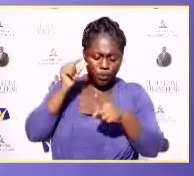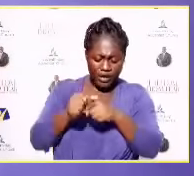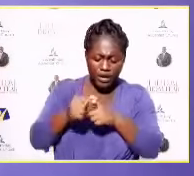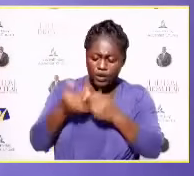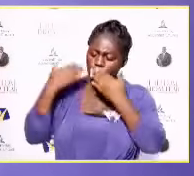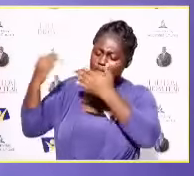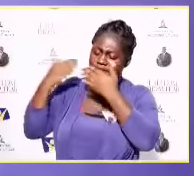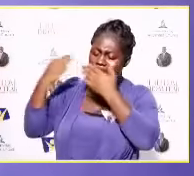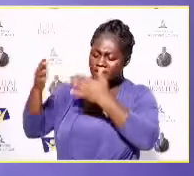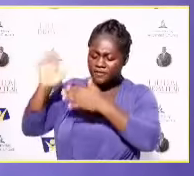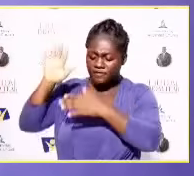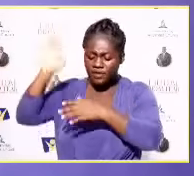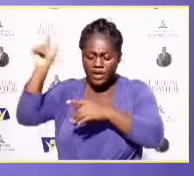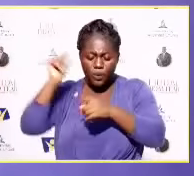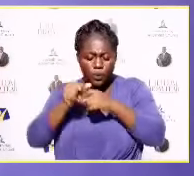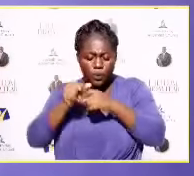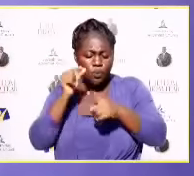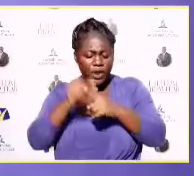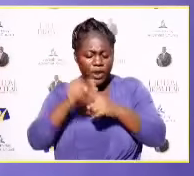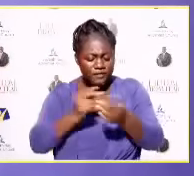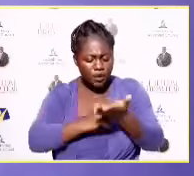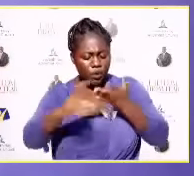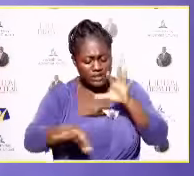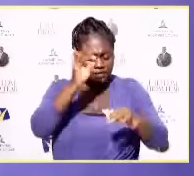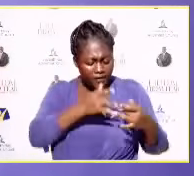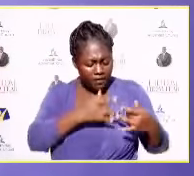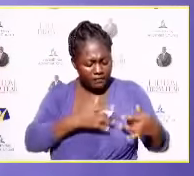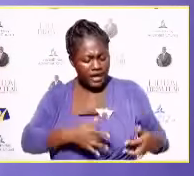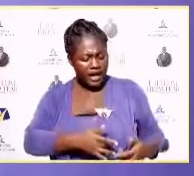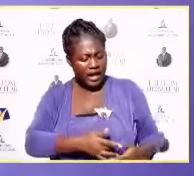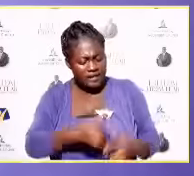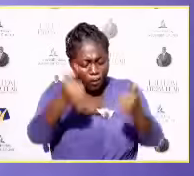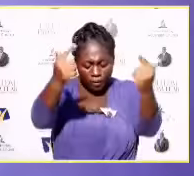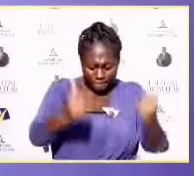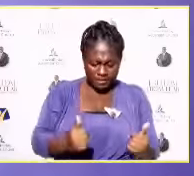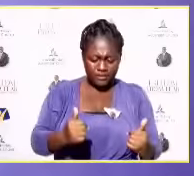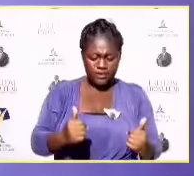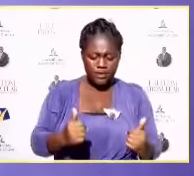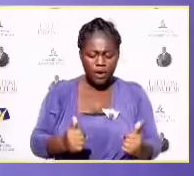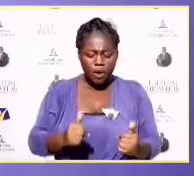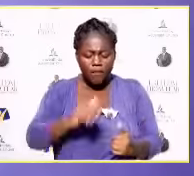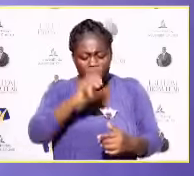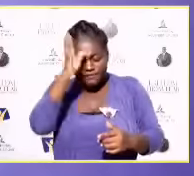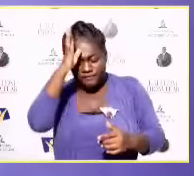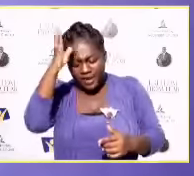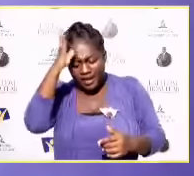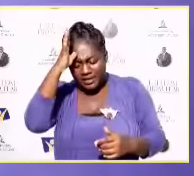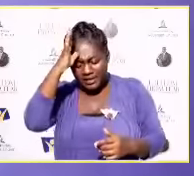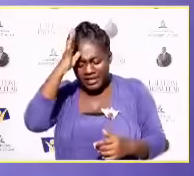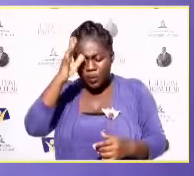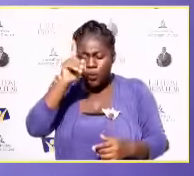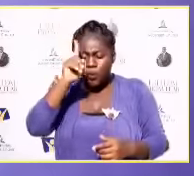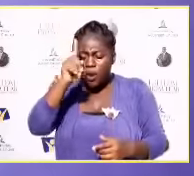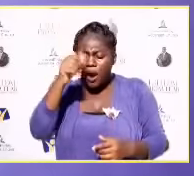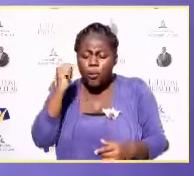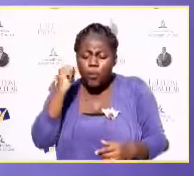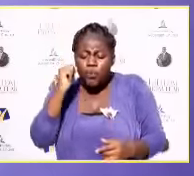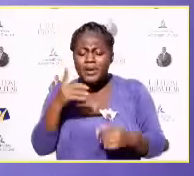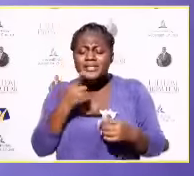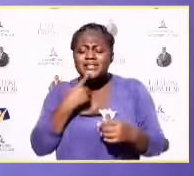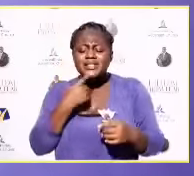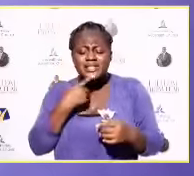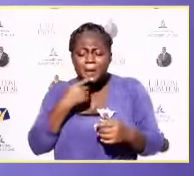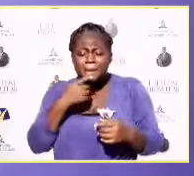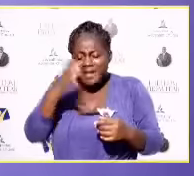thank you for the work of the Holy Spirit on the hearts of those who came. Father, there's some young woman saying, what will my father